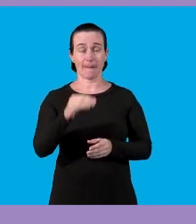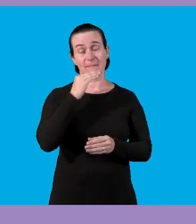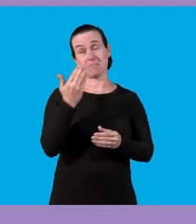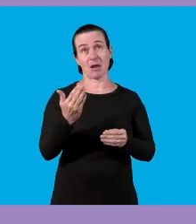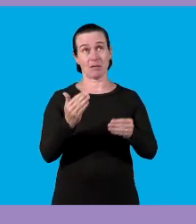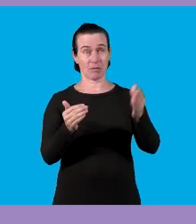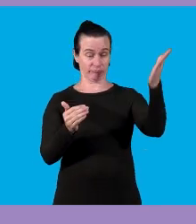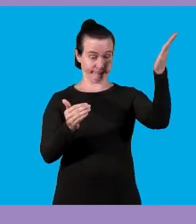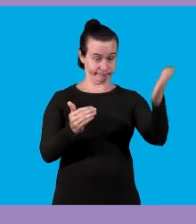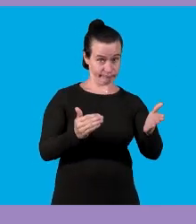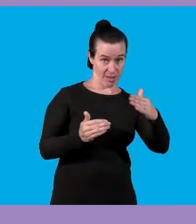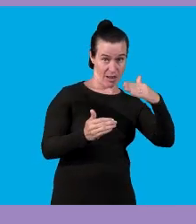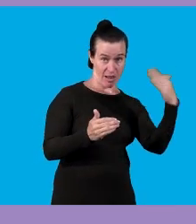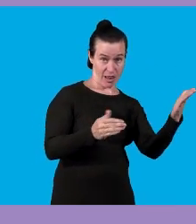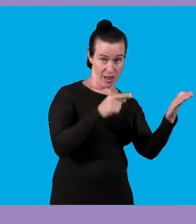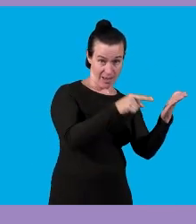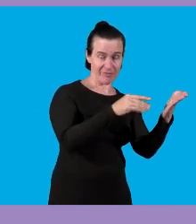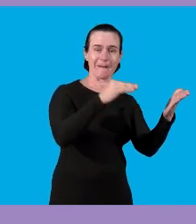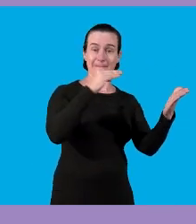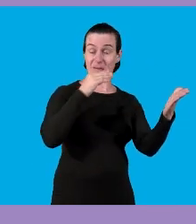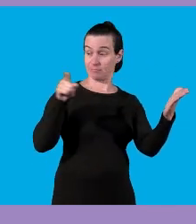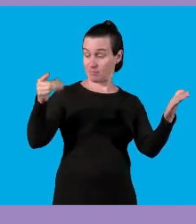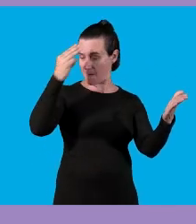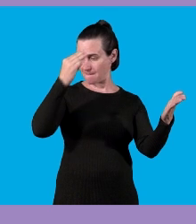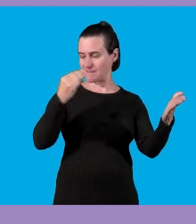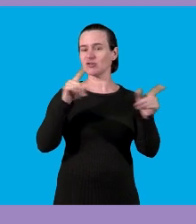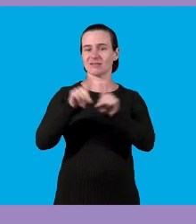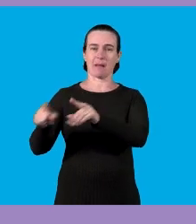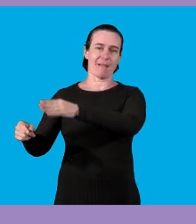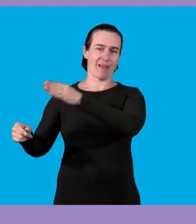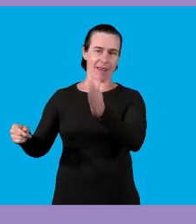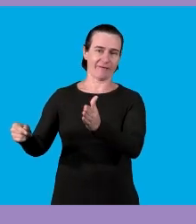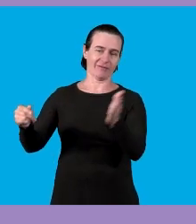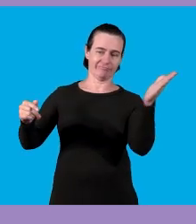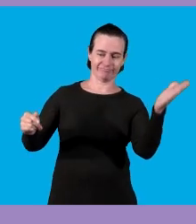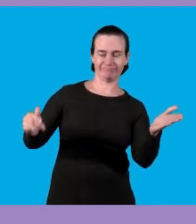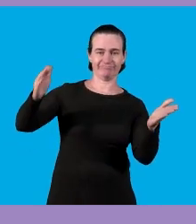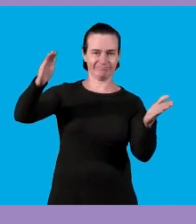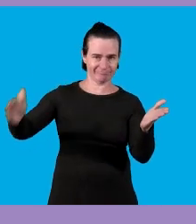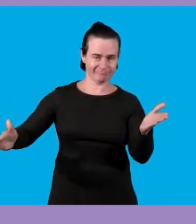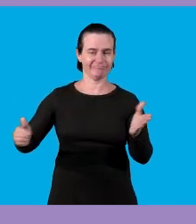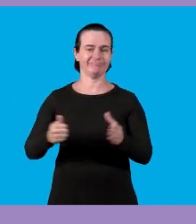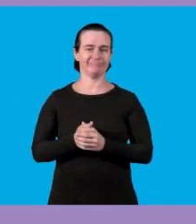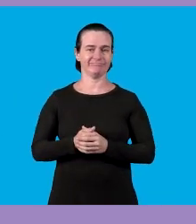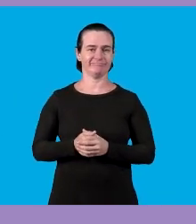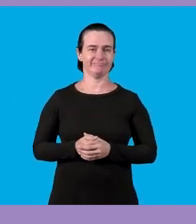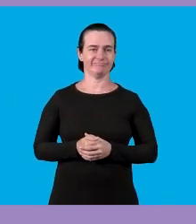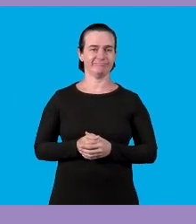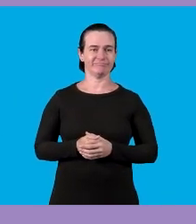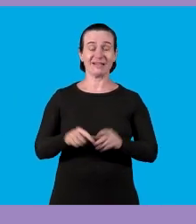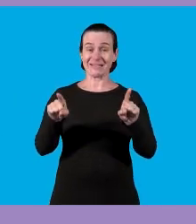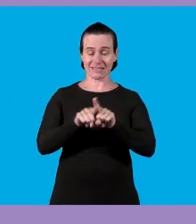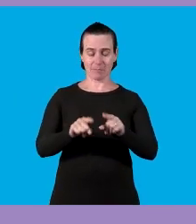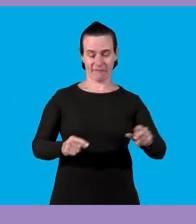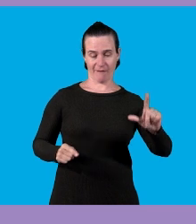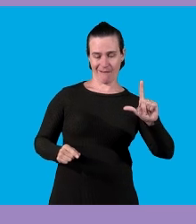that side on the left of that diagram, you will also be looking at that left-hand side of the next diagram. And the